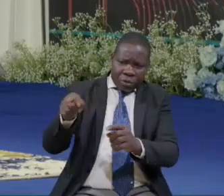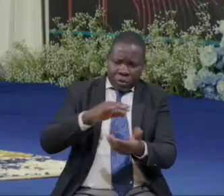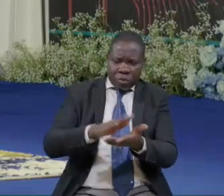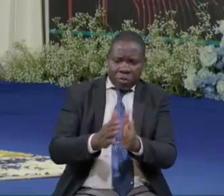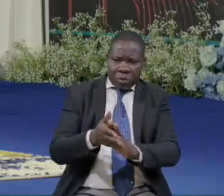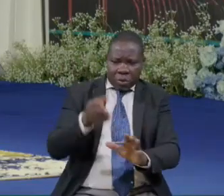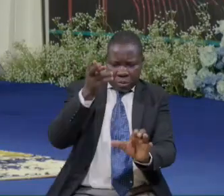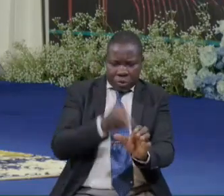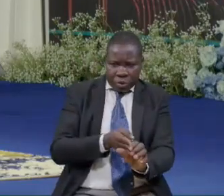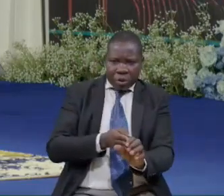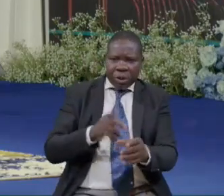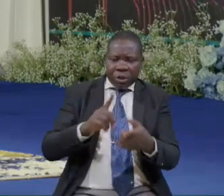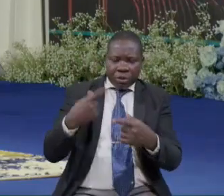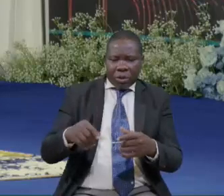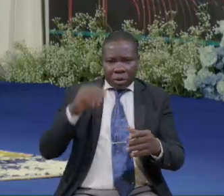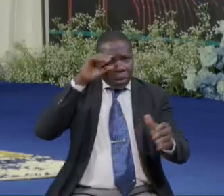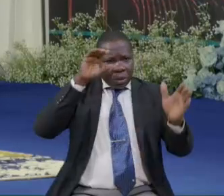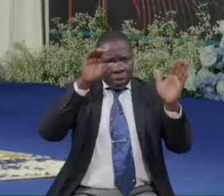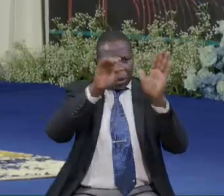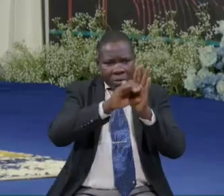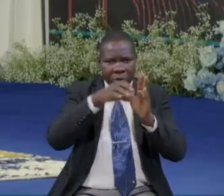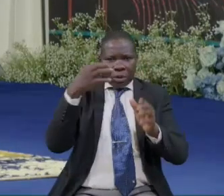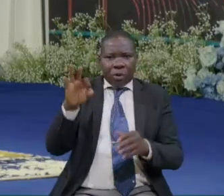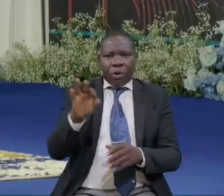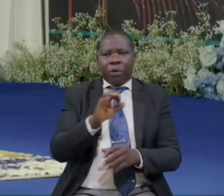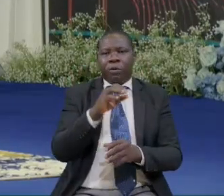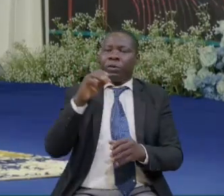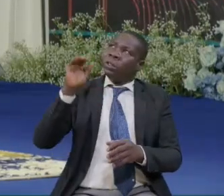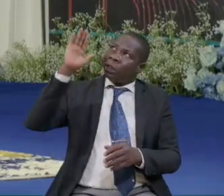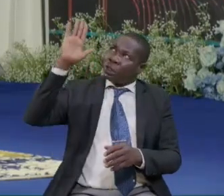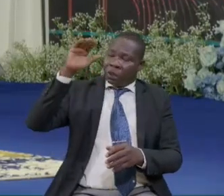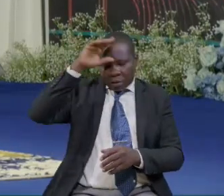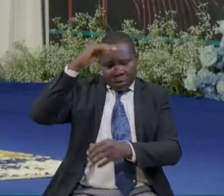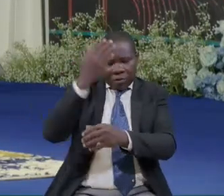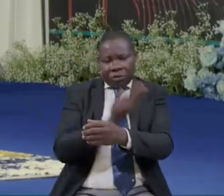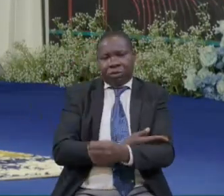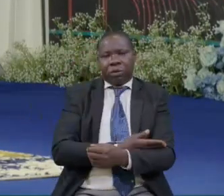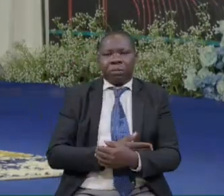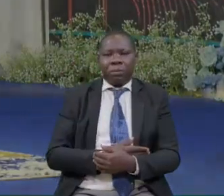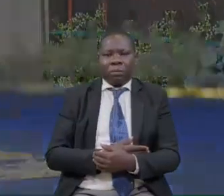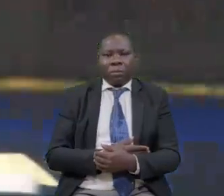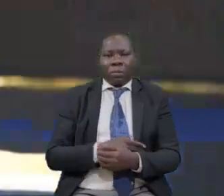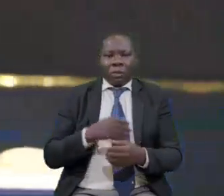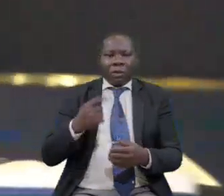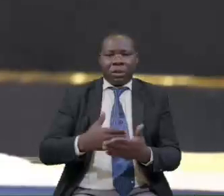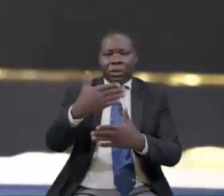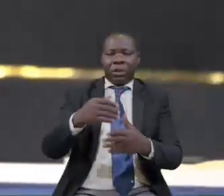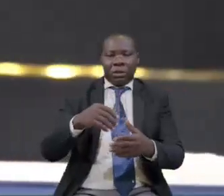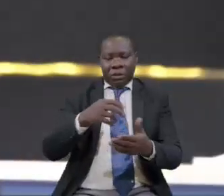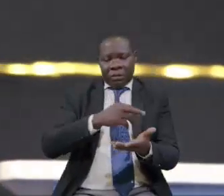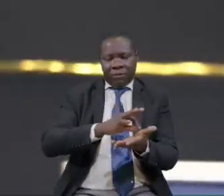the image of his son. Look at the next verse there in Romans chapter